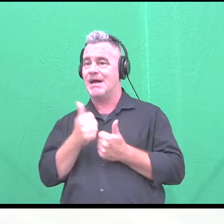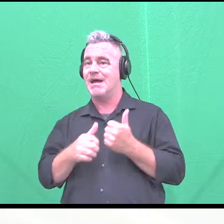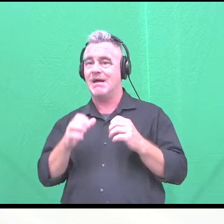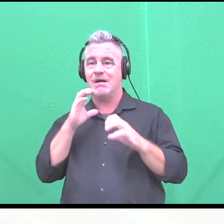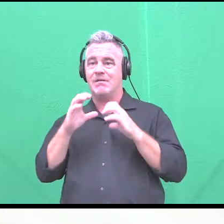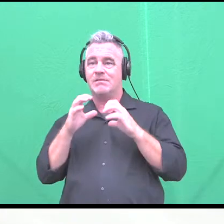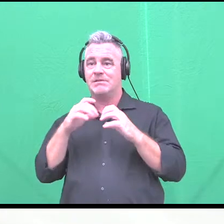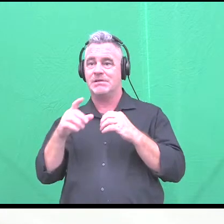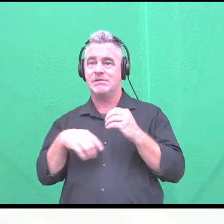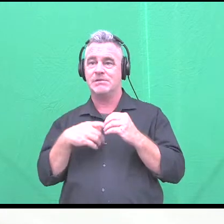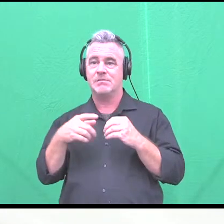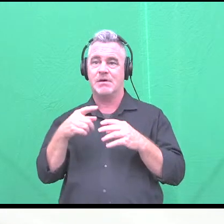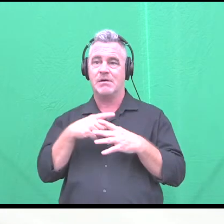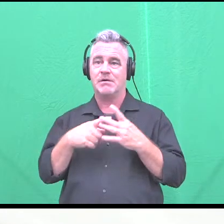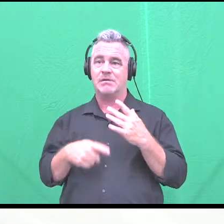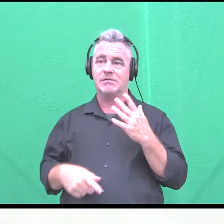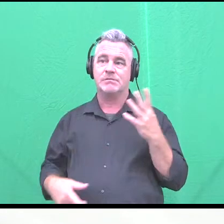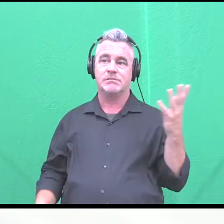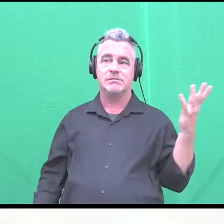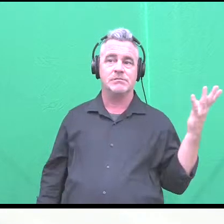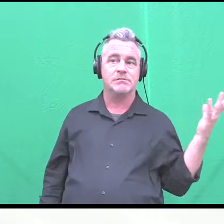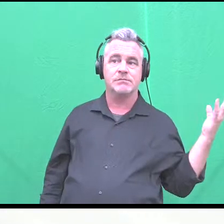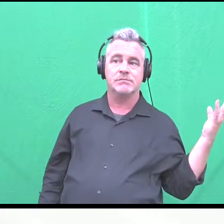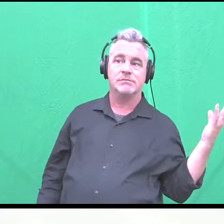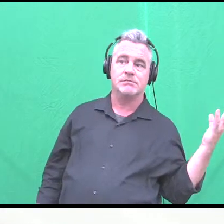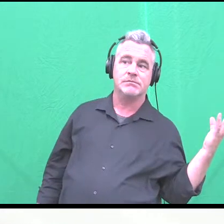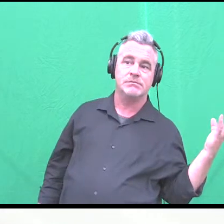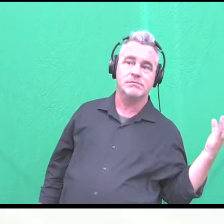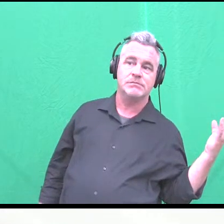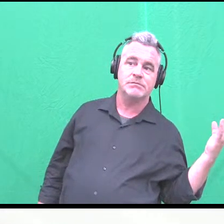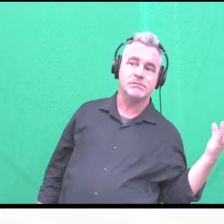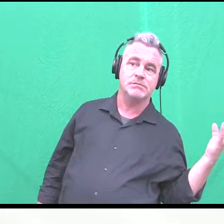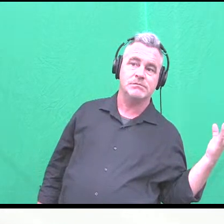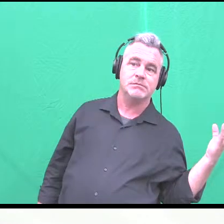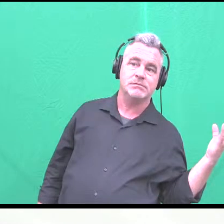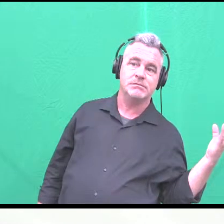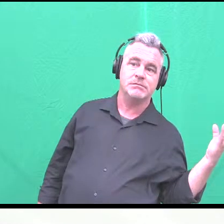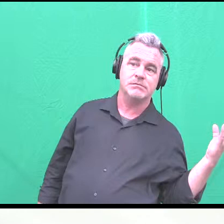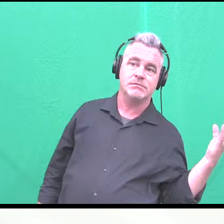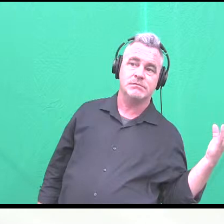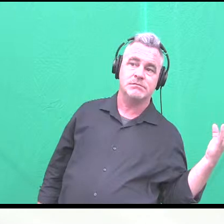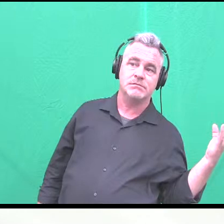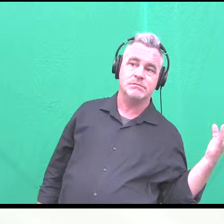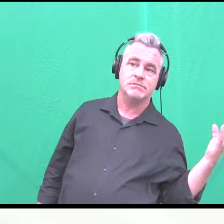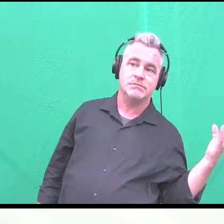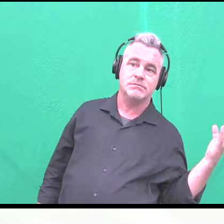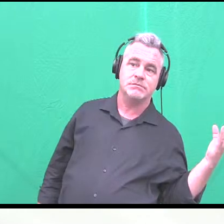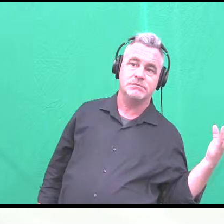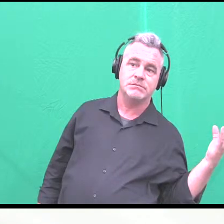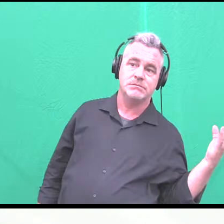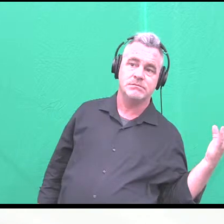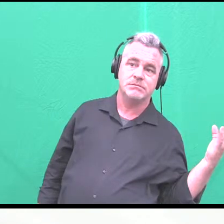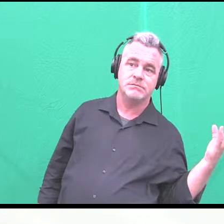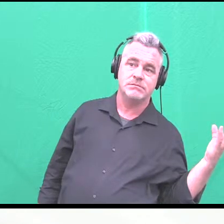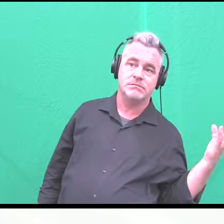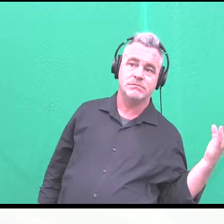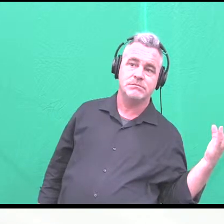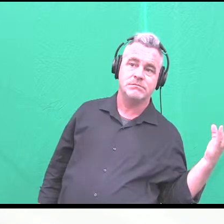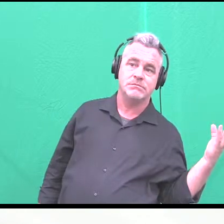about any of these items before we go for a motion? I just want to clarify, you don't have to read each one?